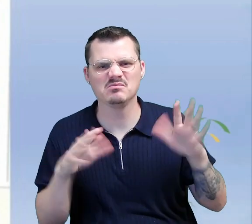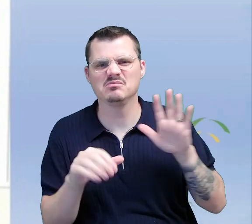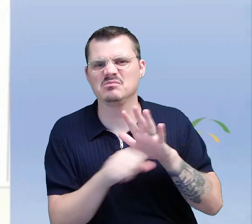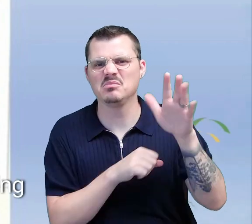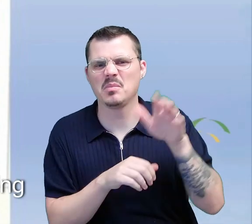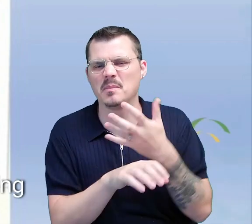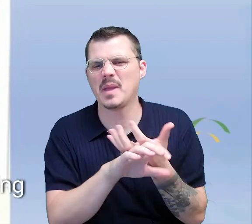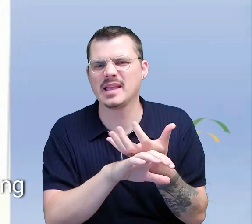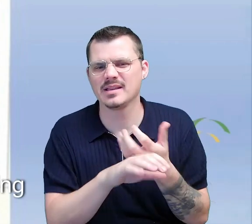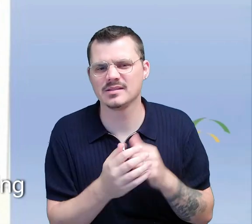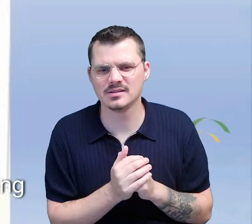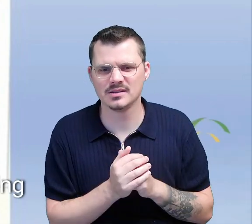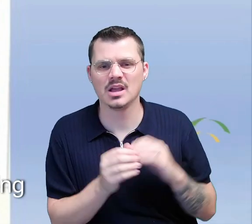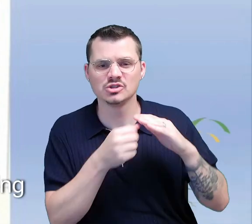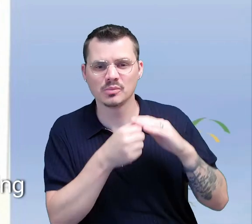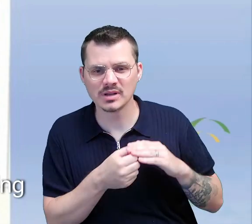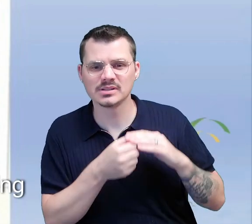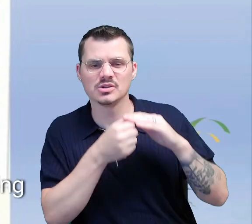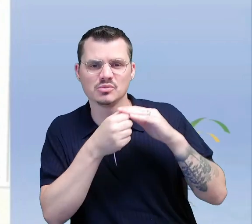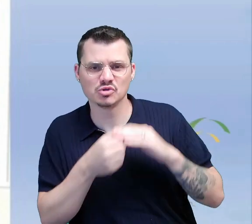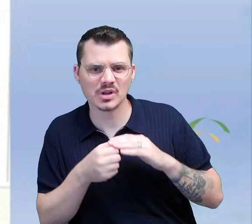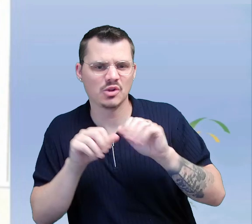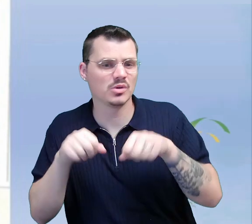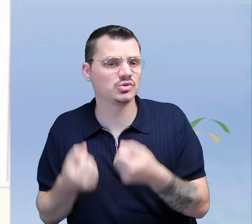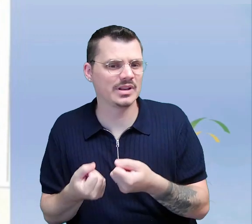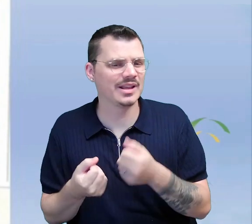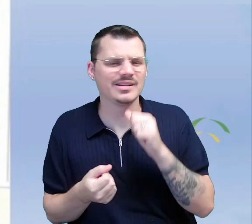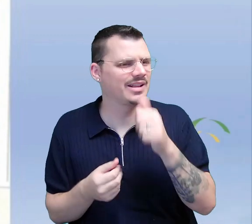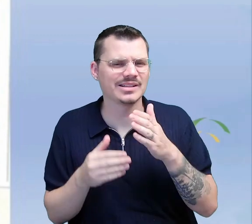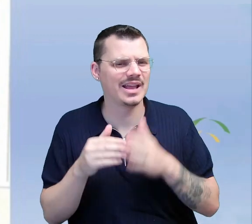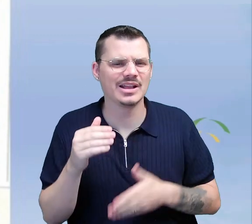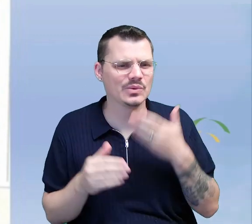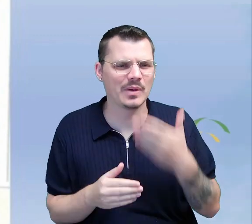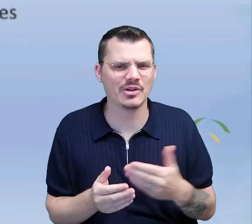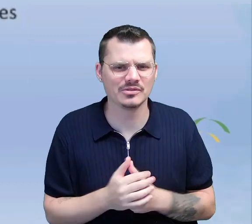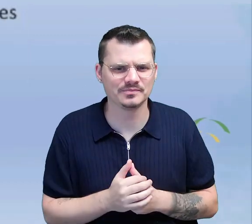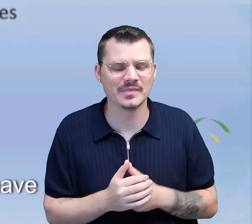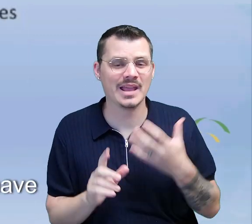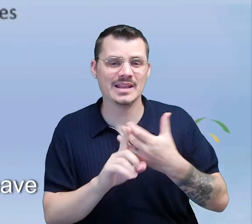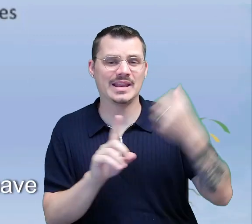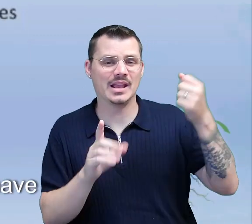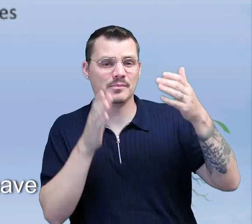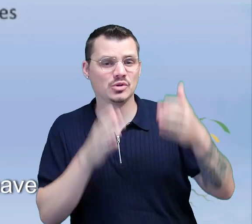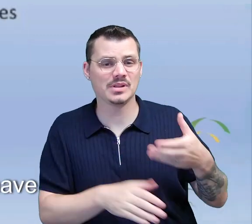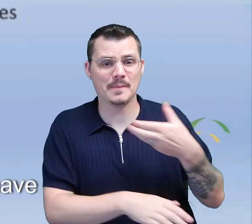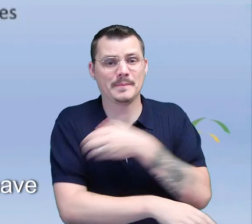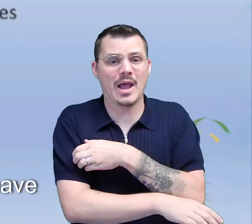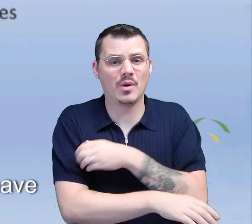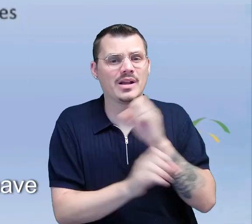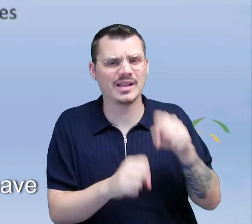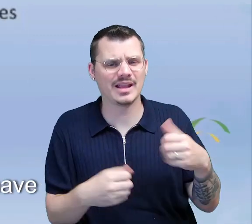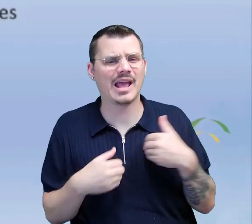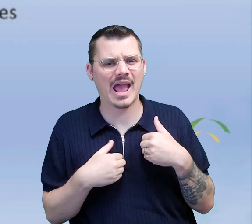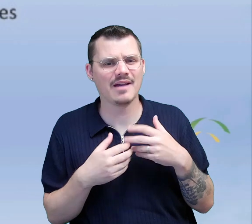begging. Suppressing, restraining doesn't end well. Taking away a person's power